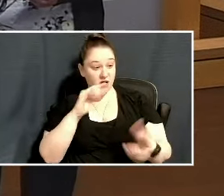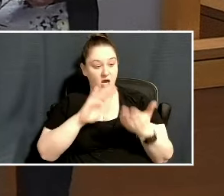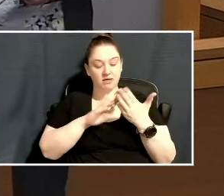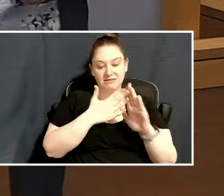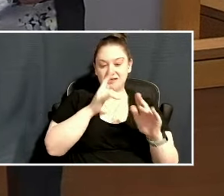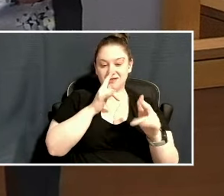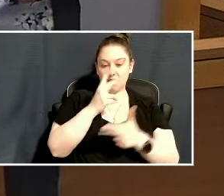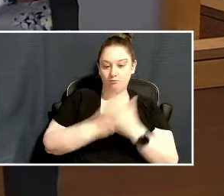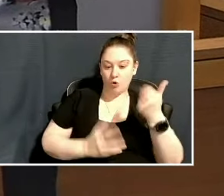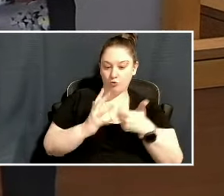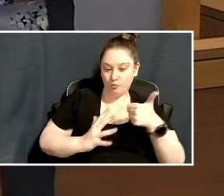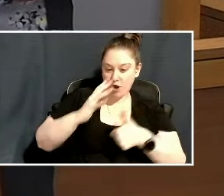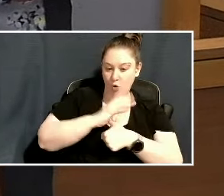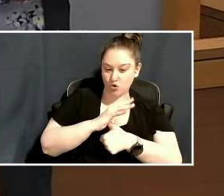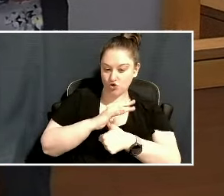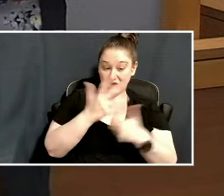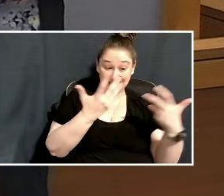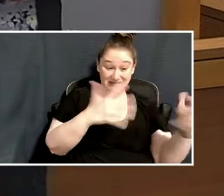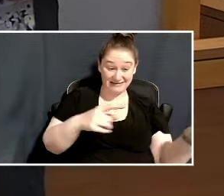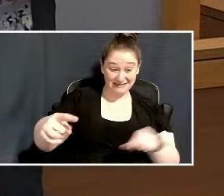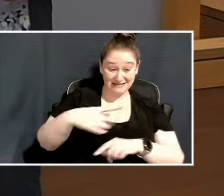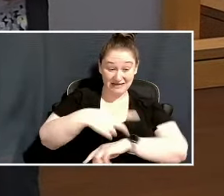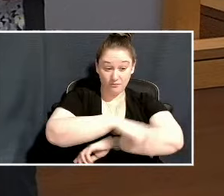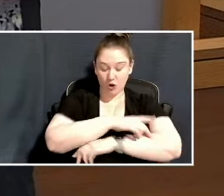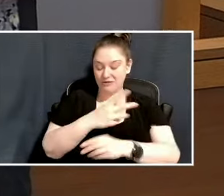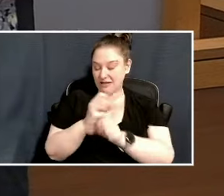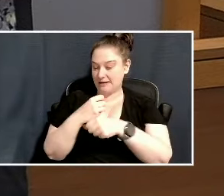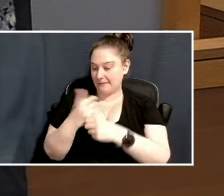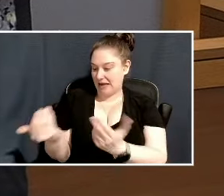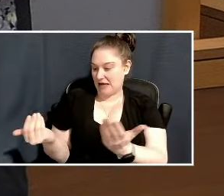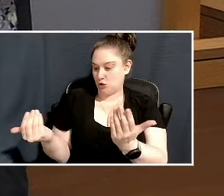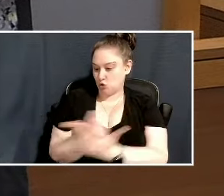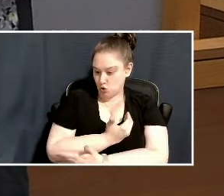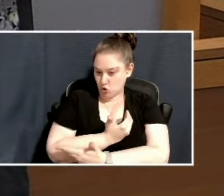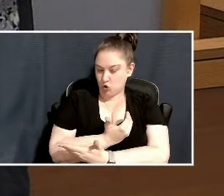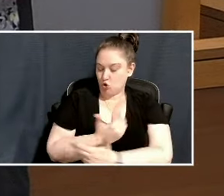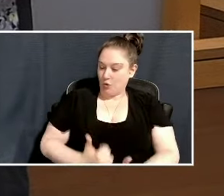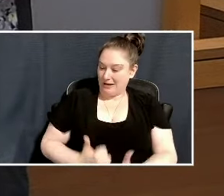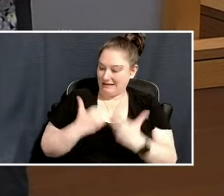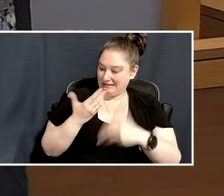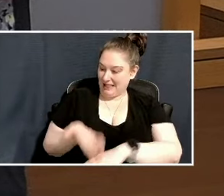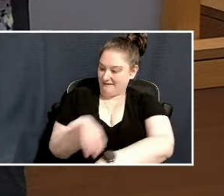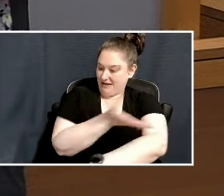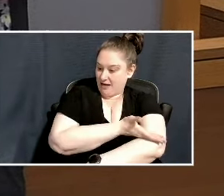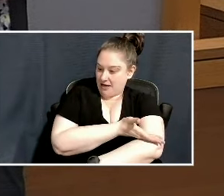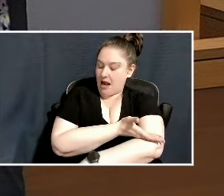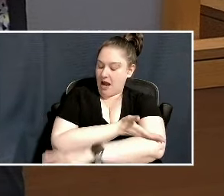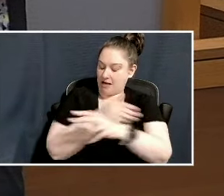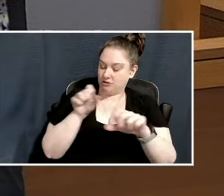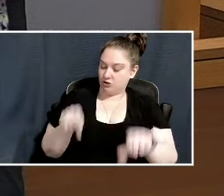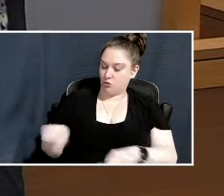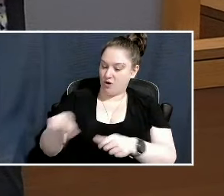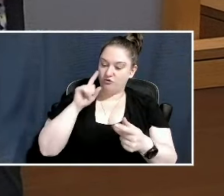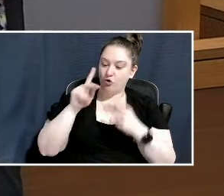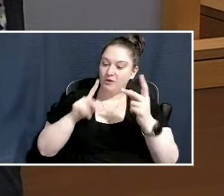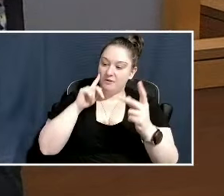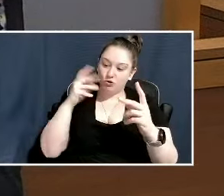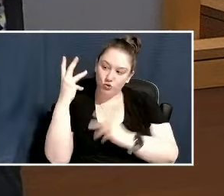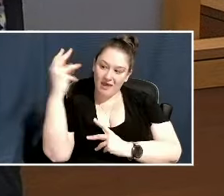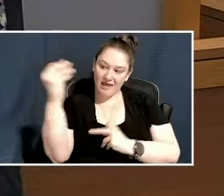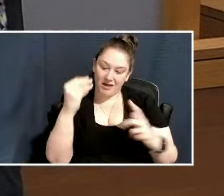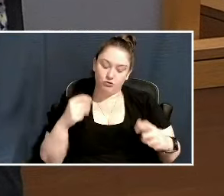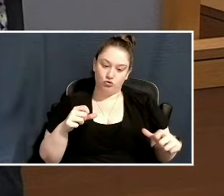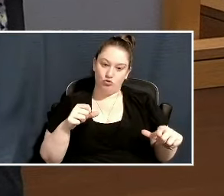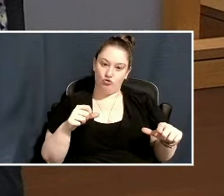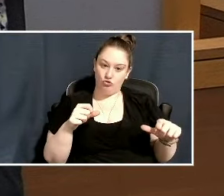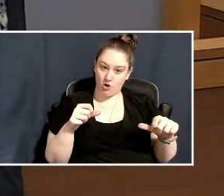prioritize existing parks and create new, life-enhancing ways for people to get outdoors and be active are directly serving